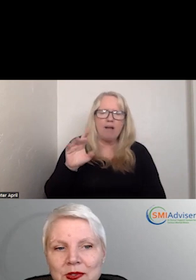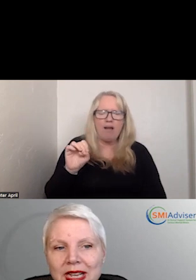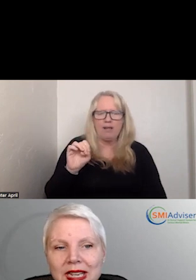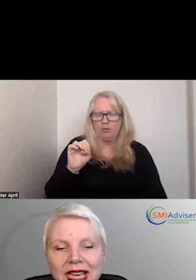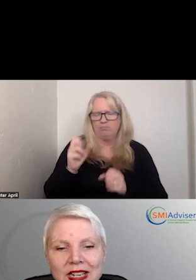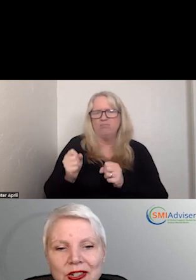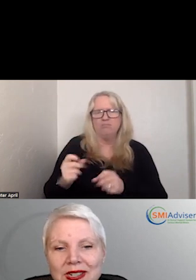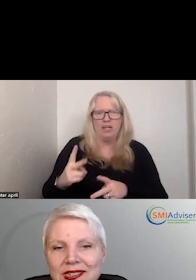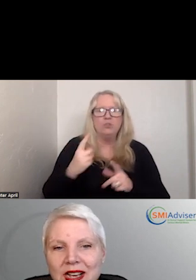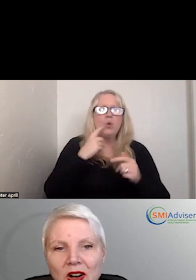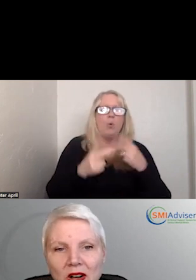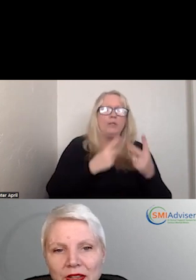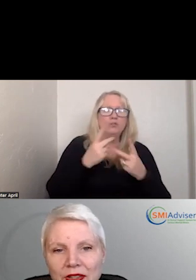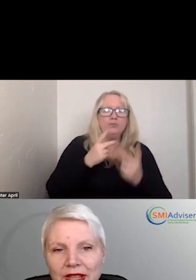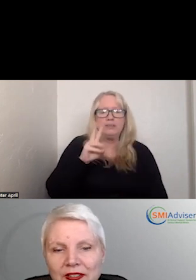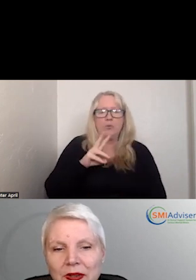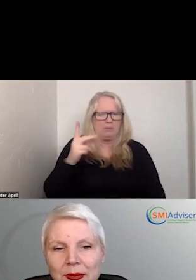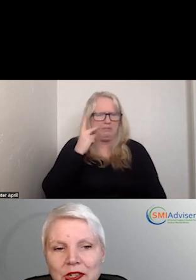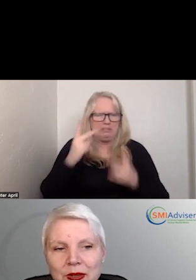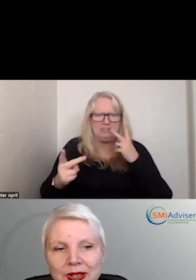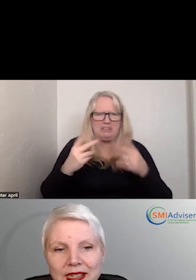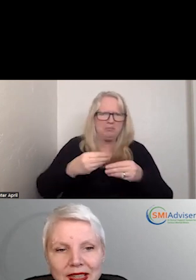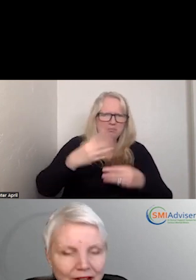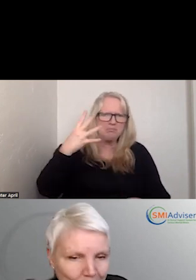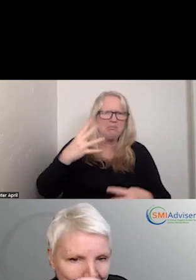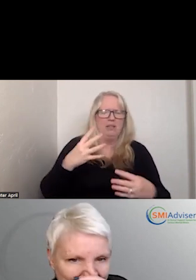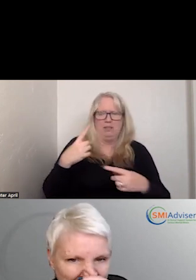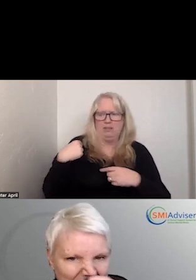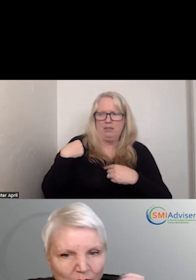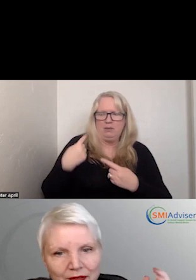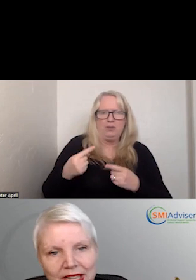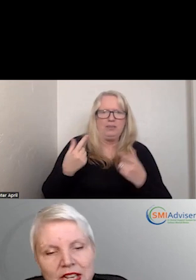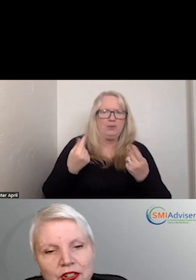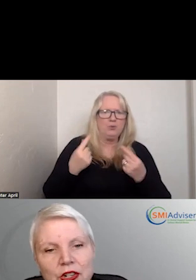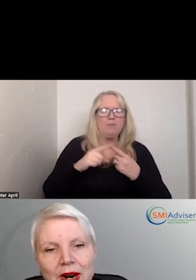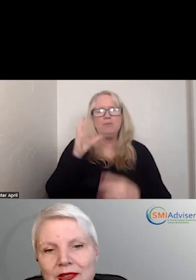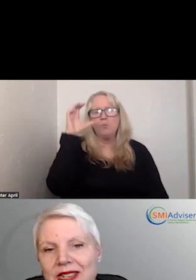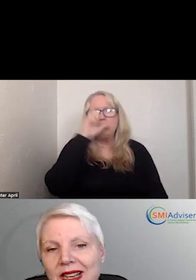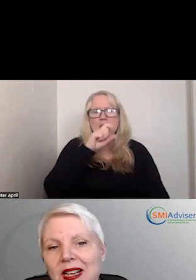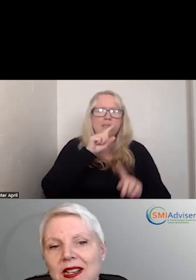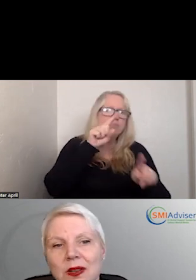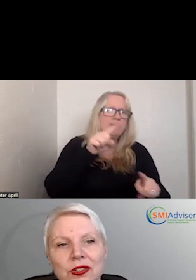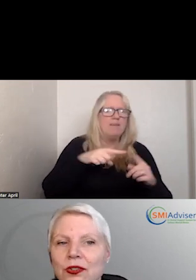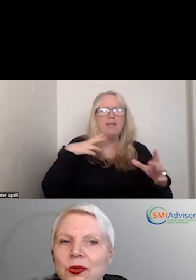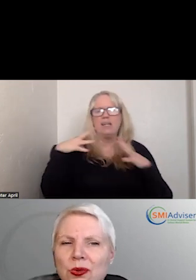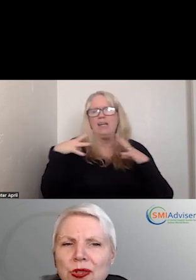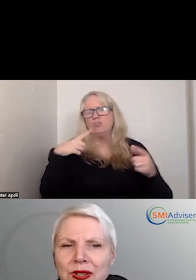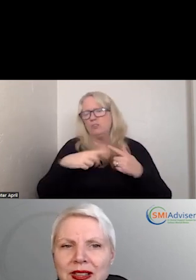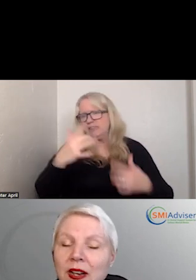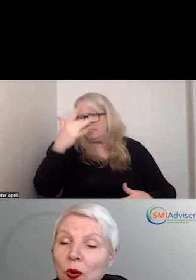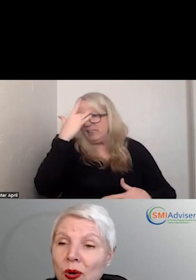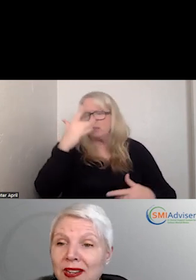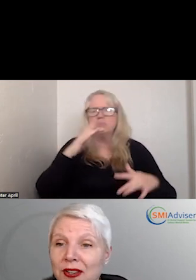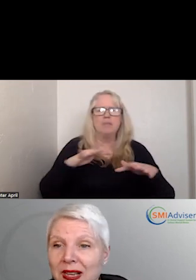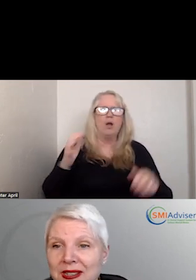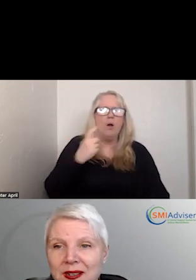visit the website, again, you can see all the good things that we've been doing recently. If you've missed something, you were on vacation, you were out sick, someone told you, ooh, you need